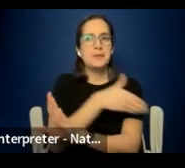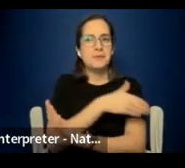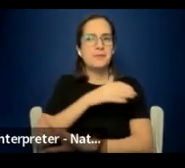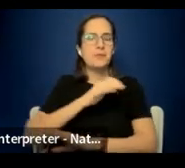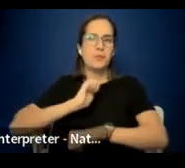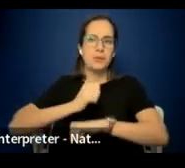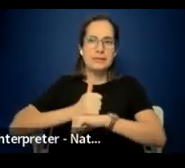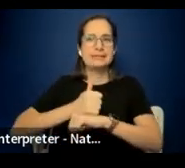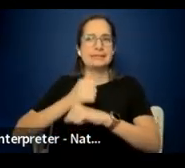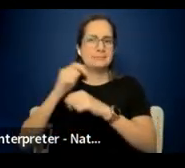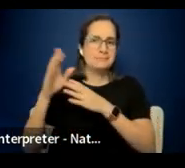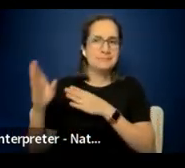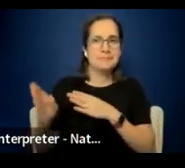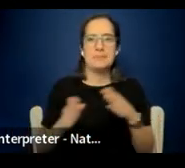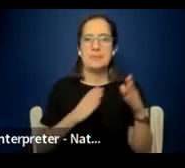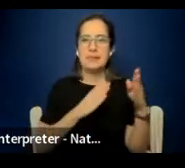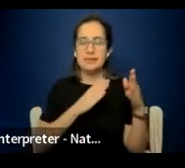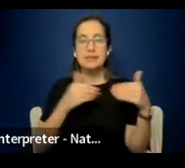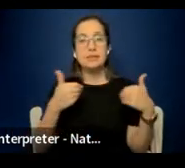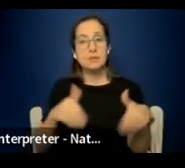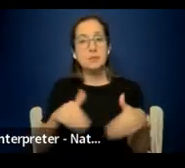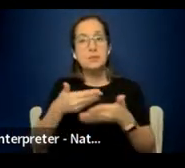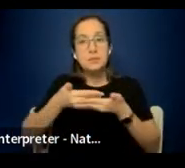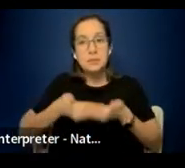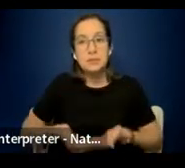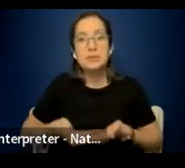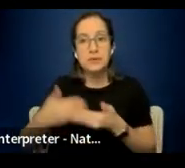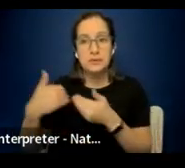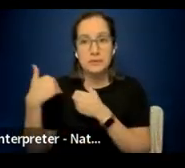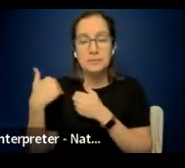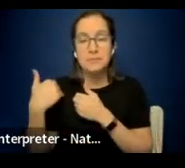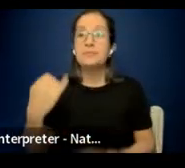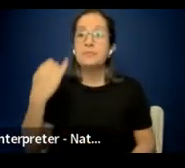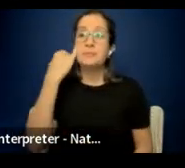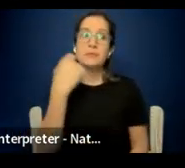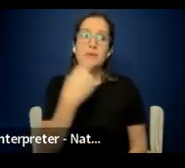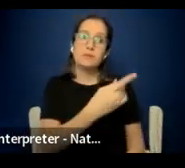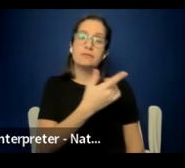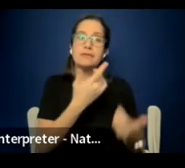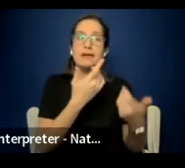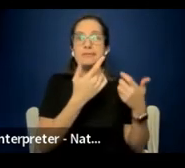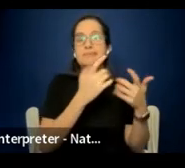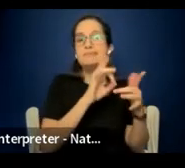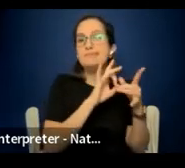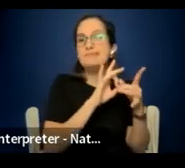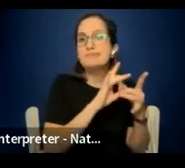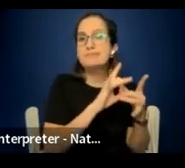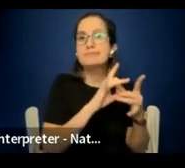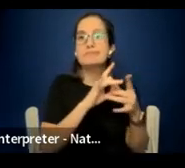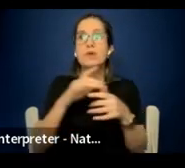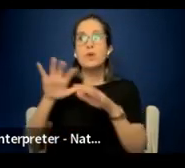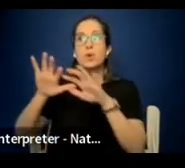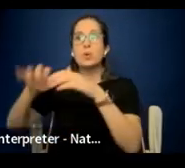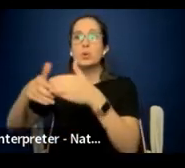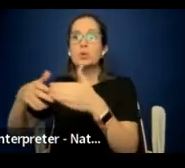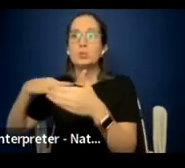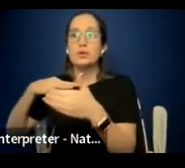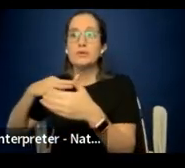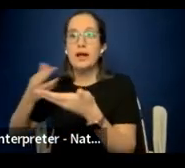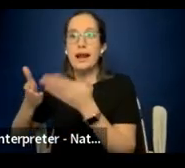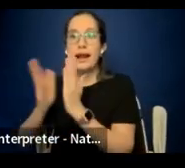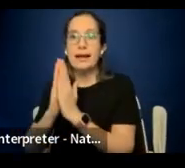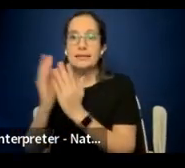Really important. If you have a partner or a corporate partner or a group of volunteers asking you to do something, make sure it is